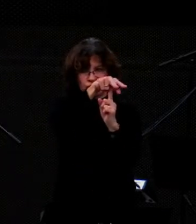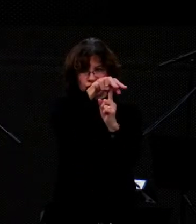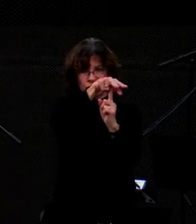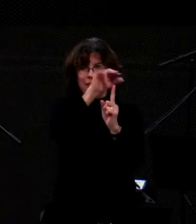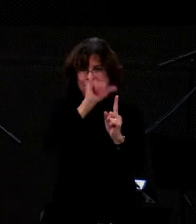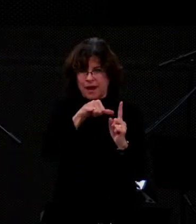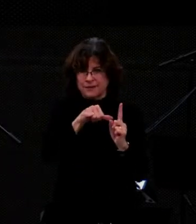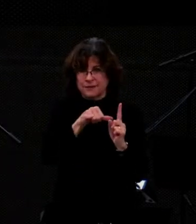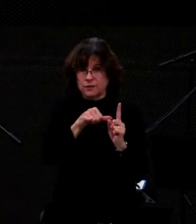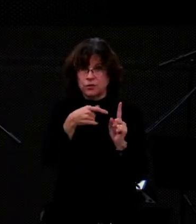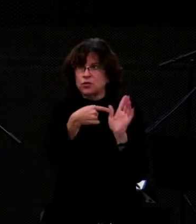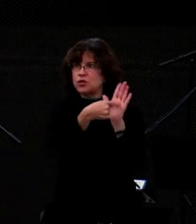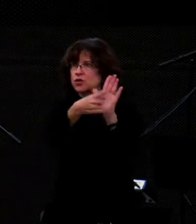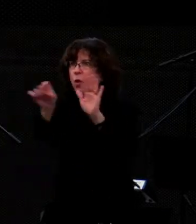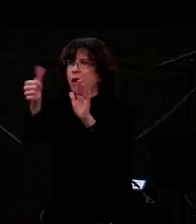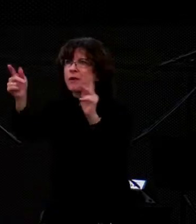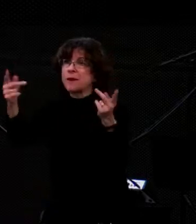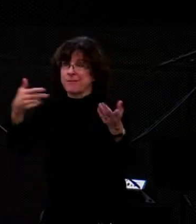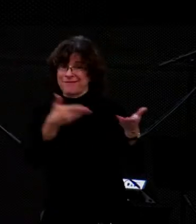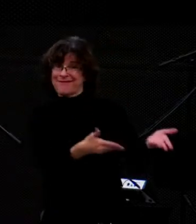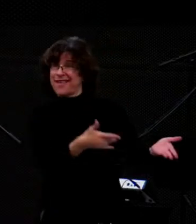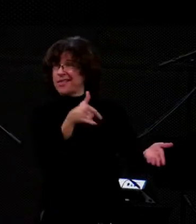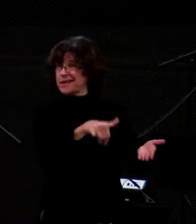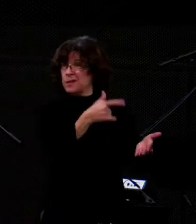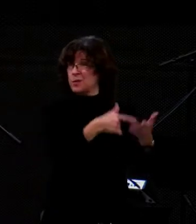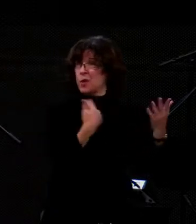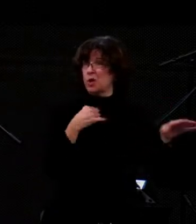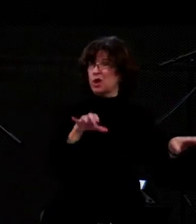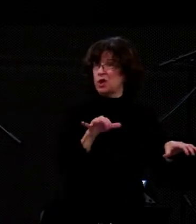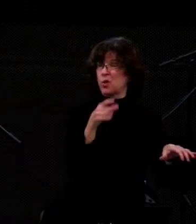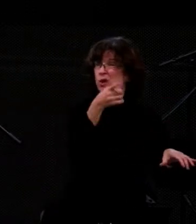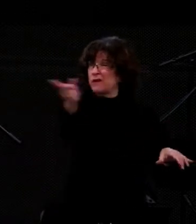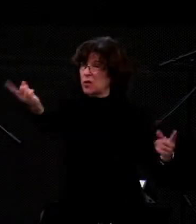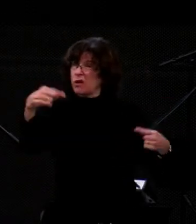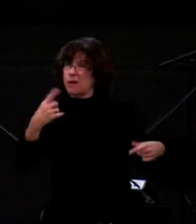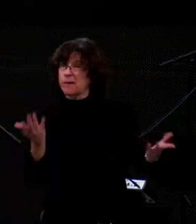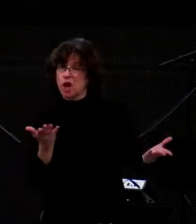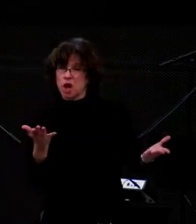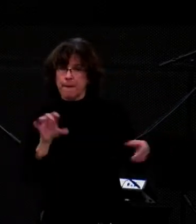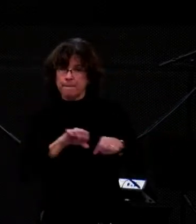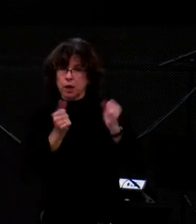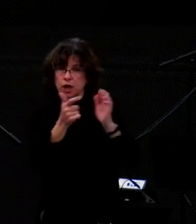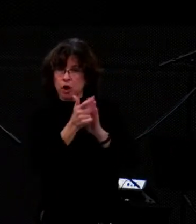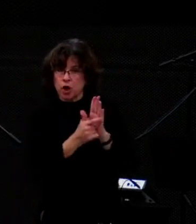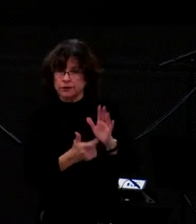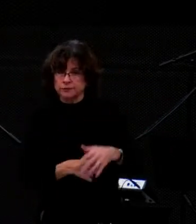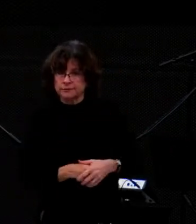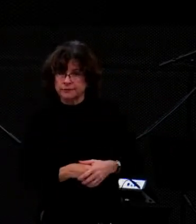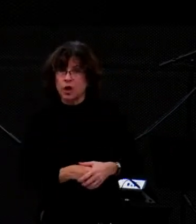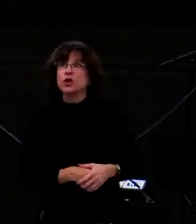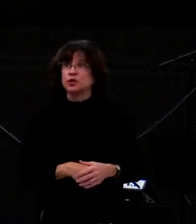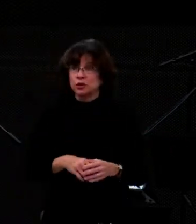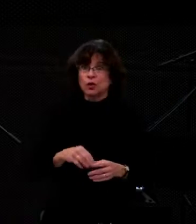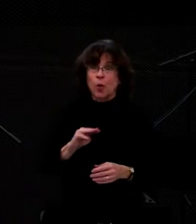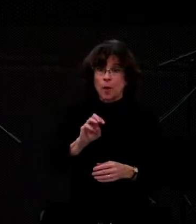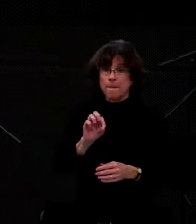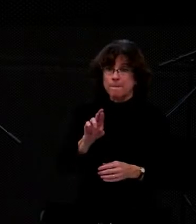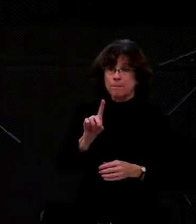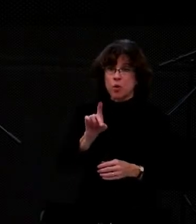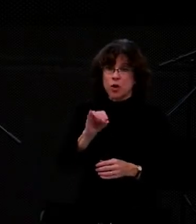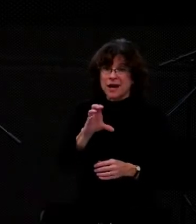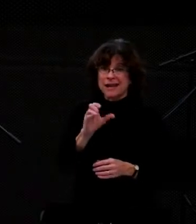fear and terror into those so that they wouldn't cross them again. So Mordecai has a 75-foot-high